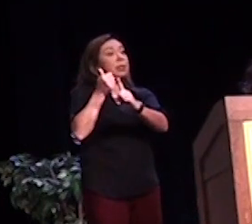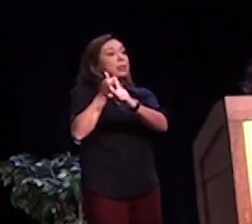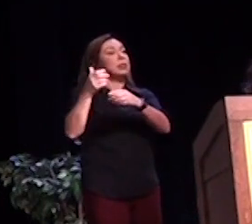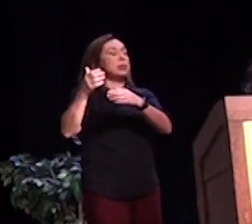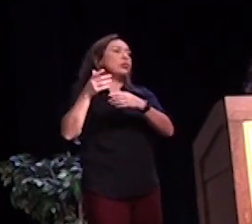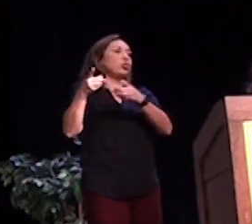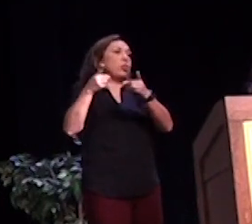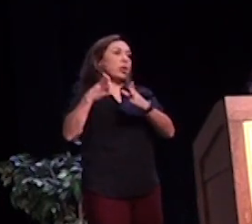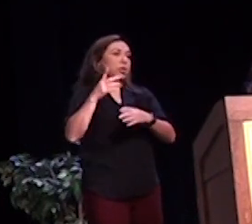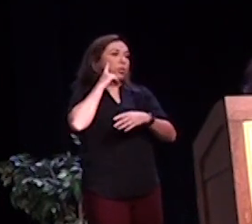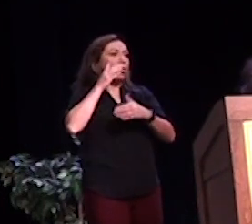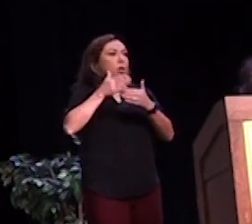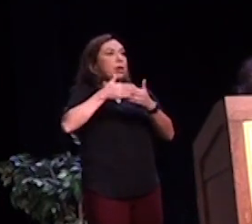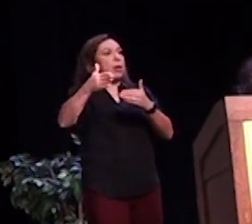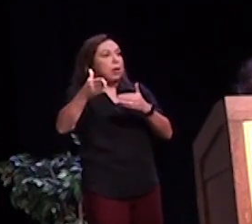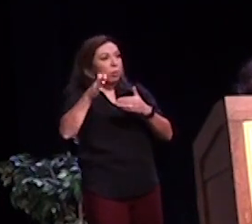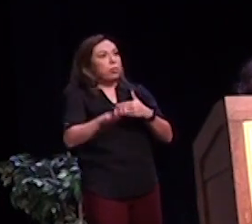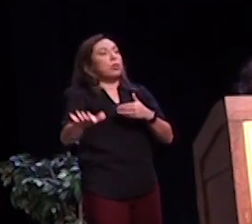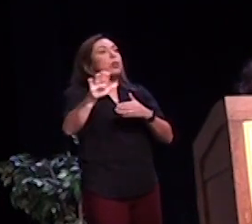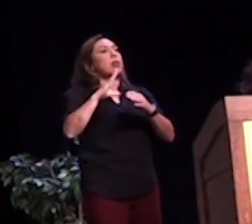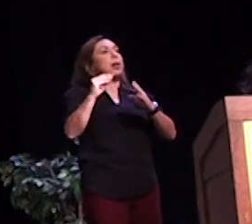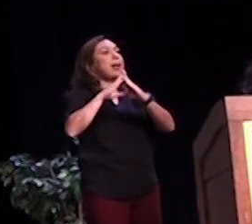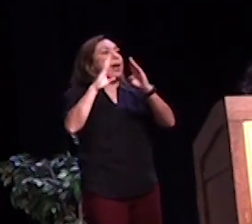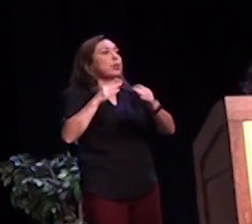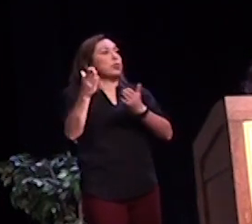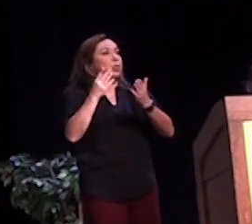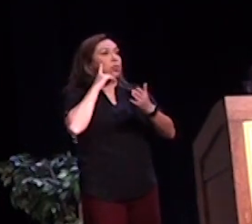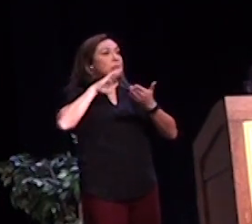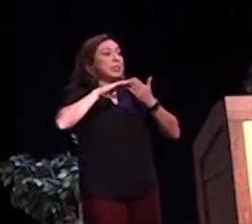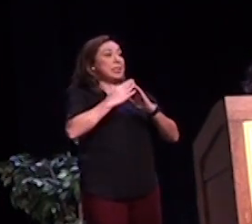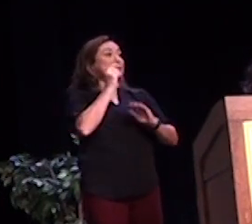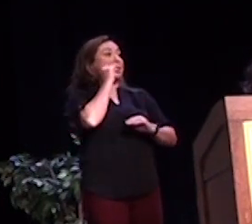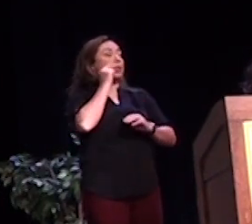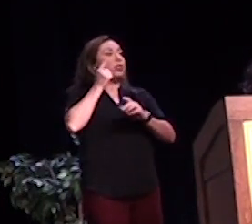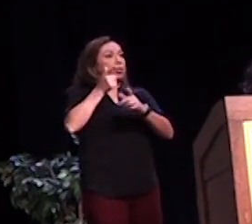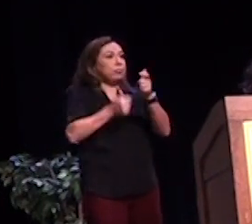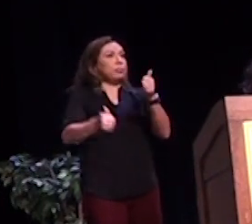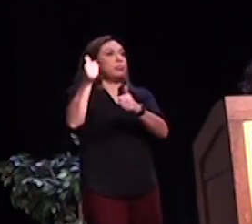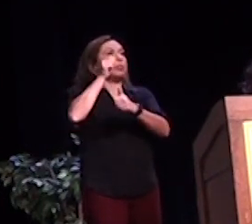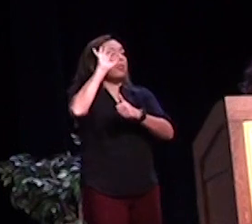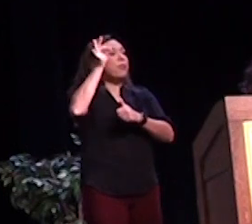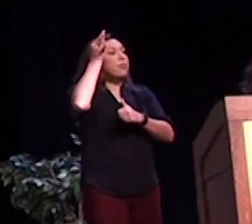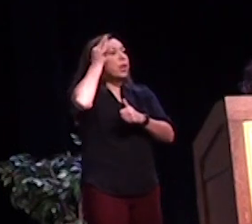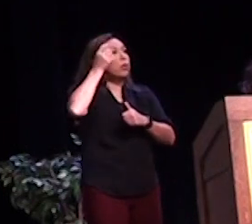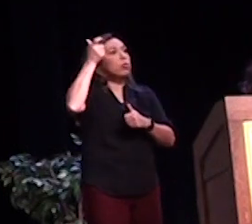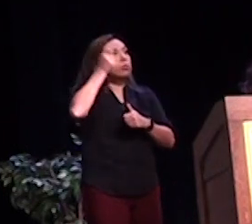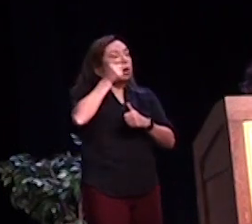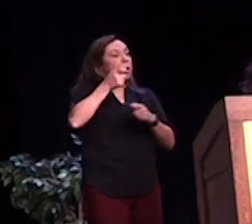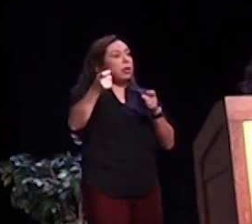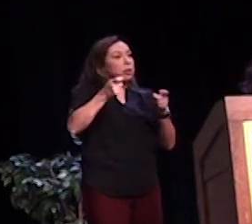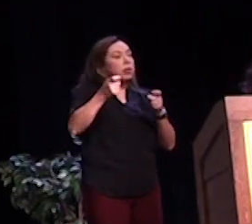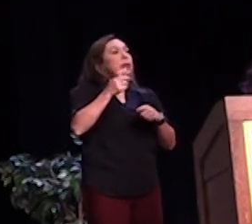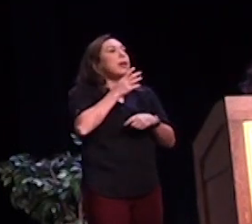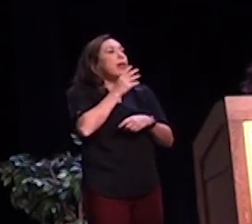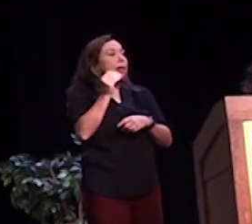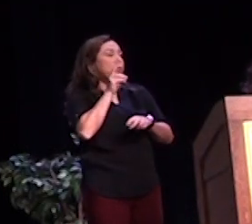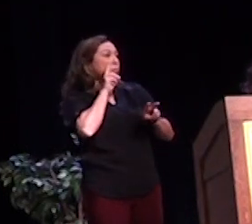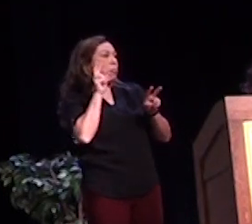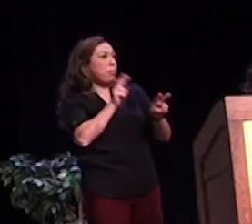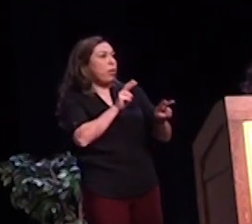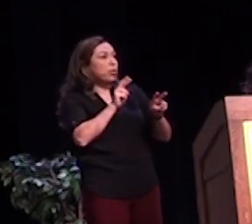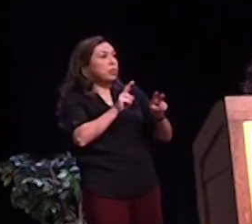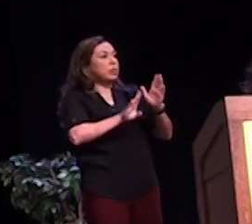and Housing Services for the City of San Antonio. She oversees federal grant administration and